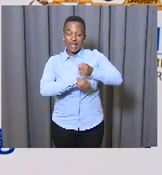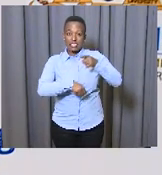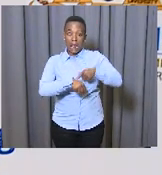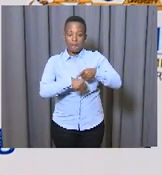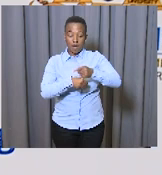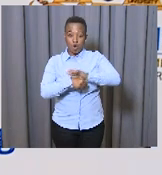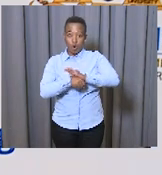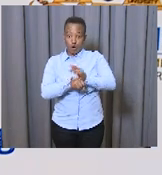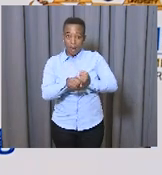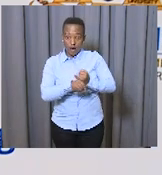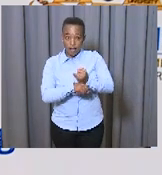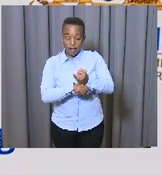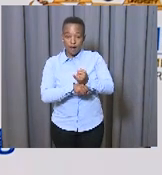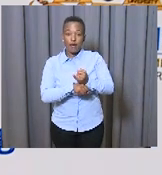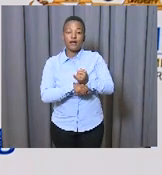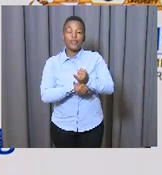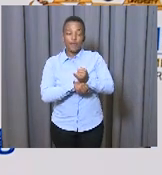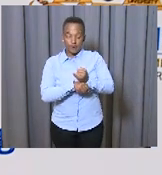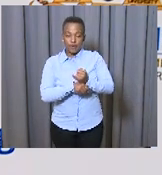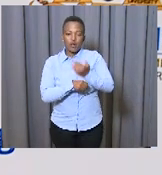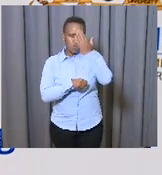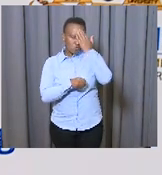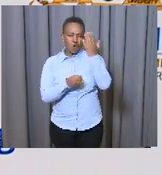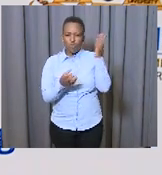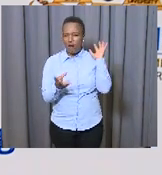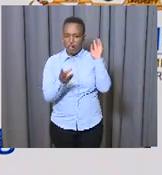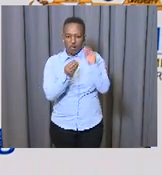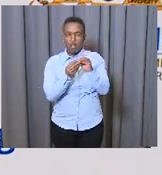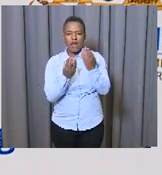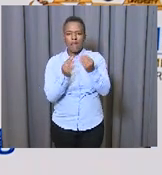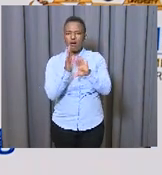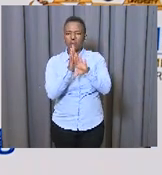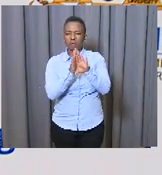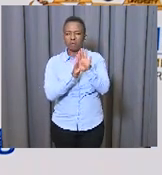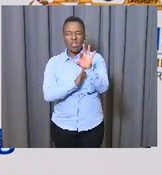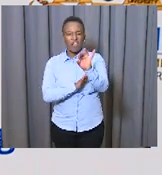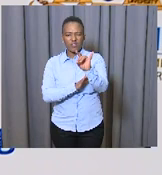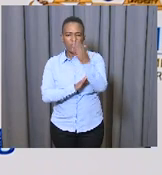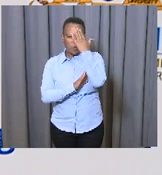pandemic? And where are we now? You know, overall, our numbers are increasing every day.